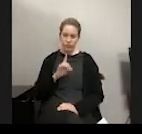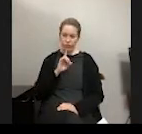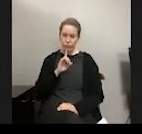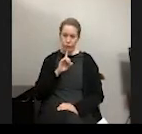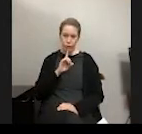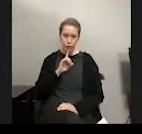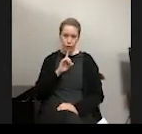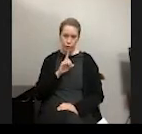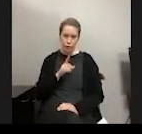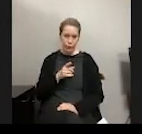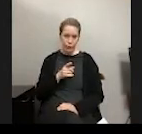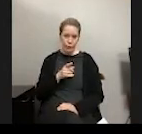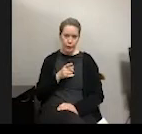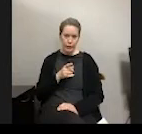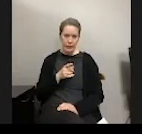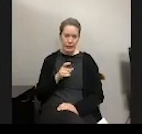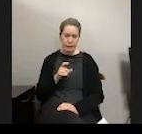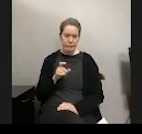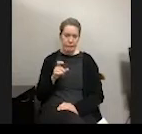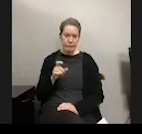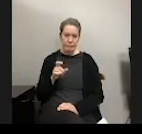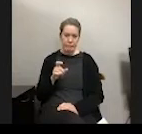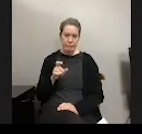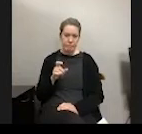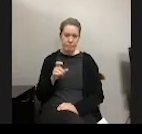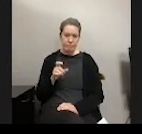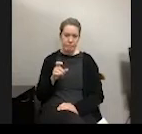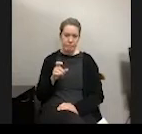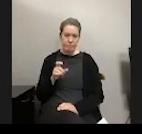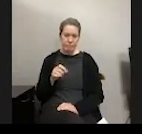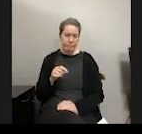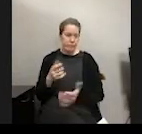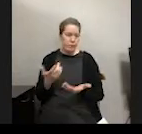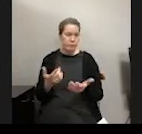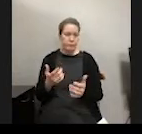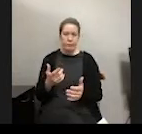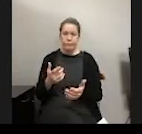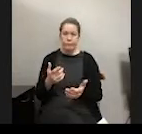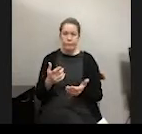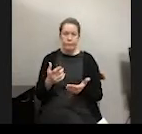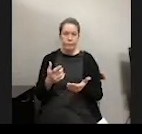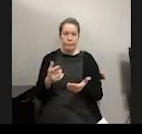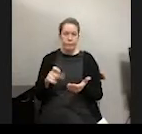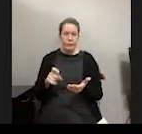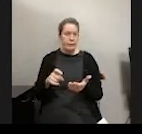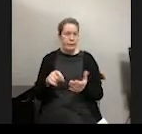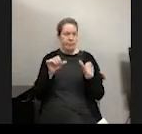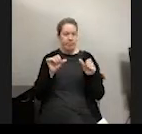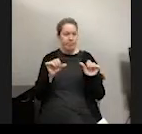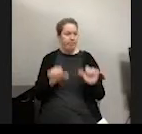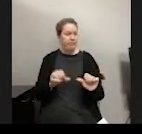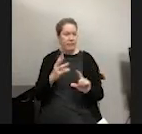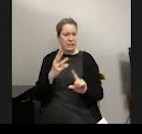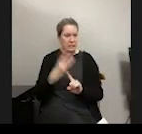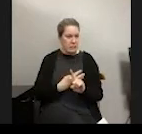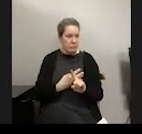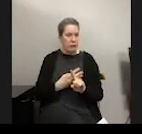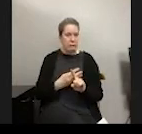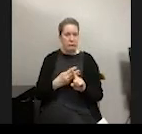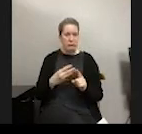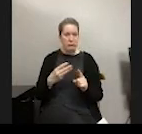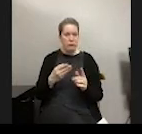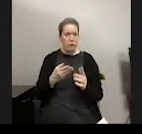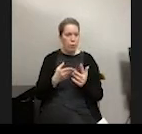last outside for the most part for, you know, 6 months, sometimes over the winter. So it has a lot of the same components as a